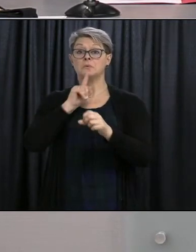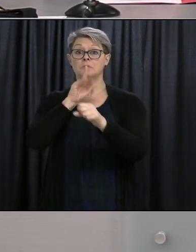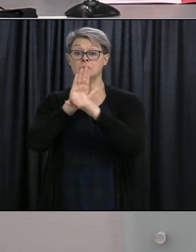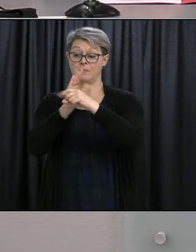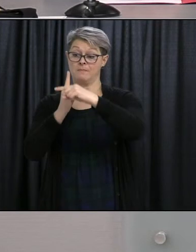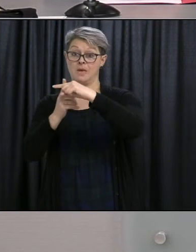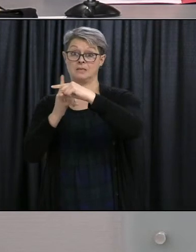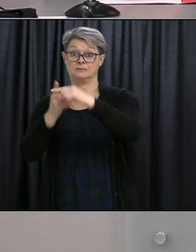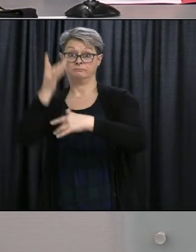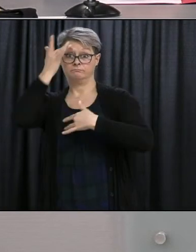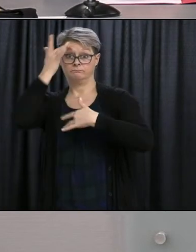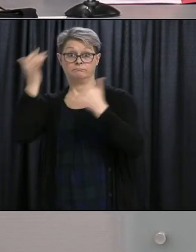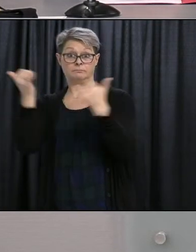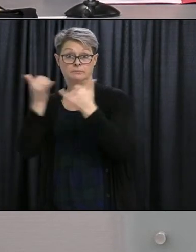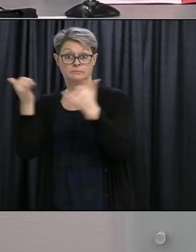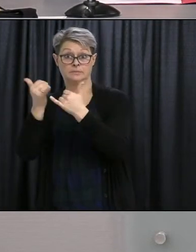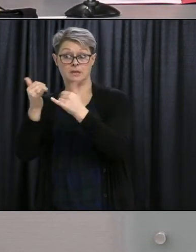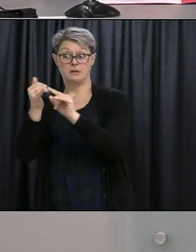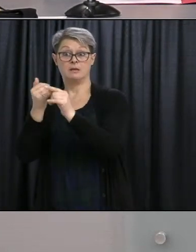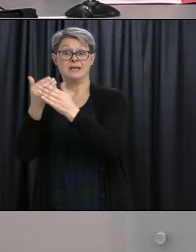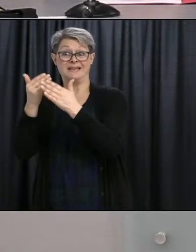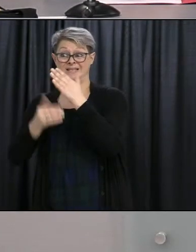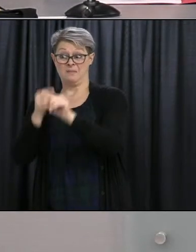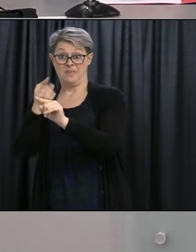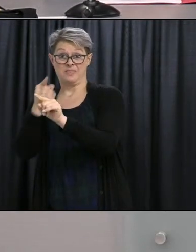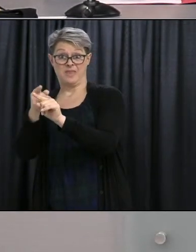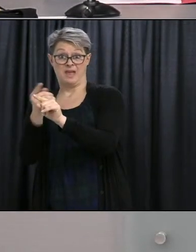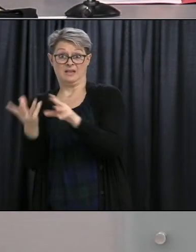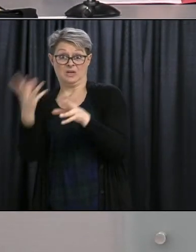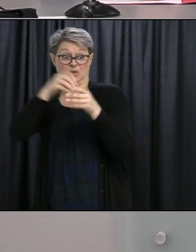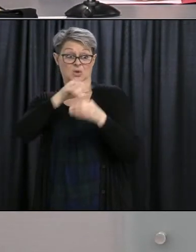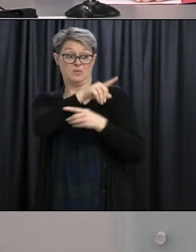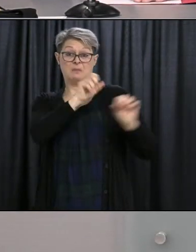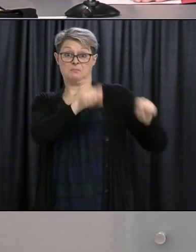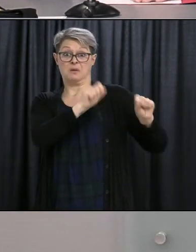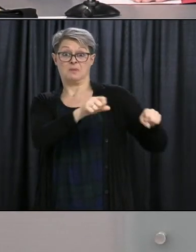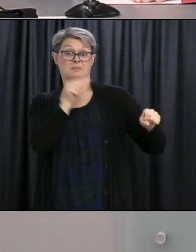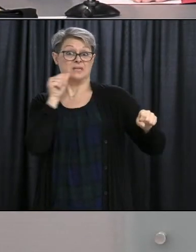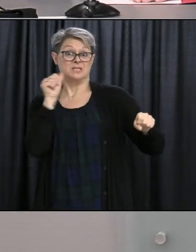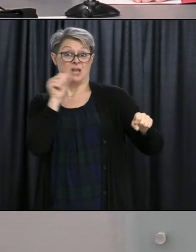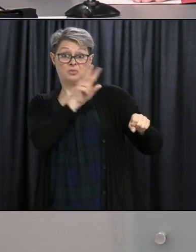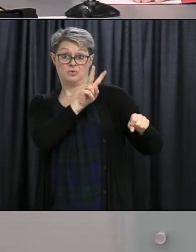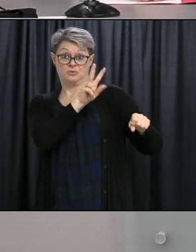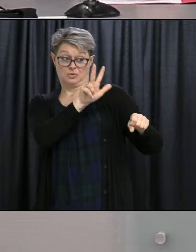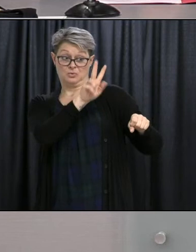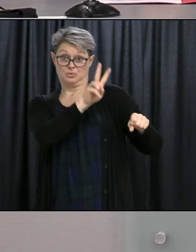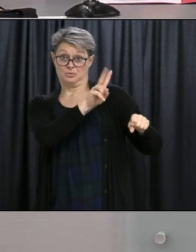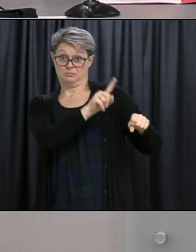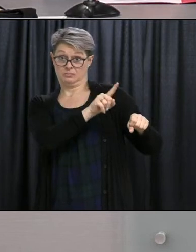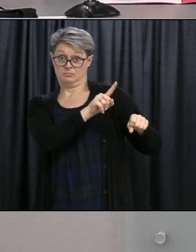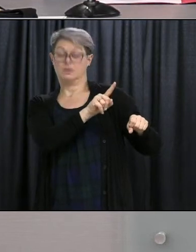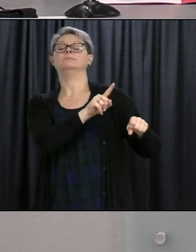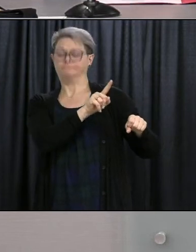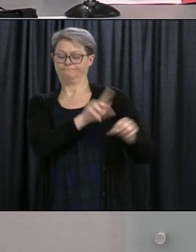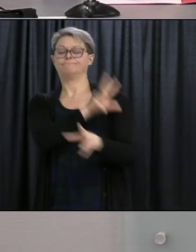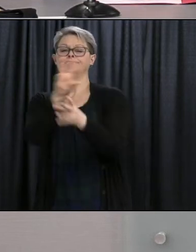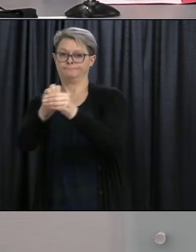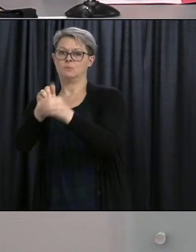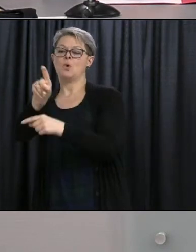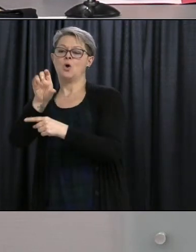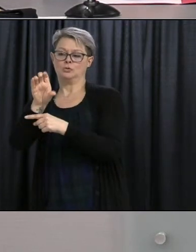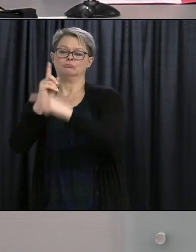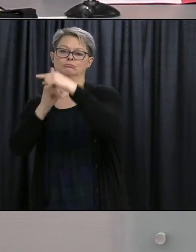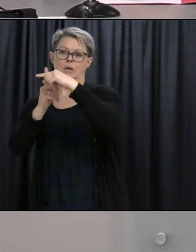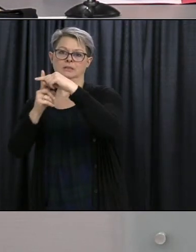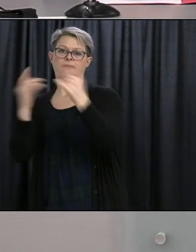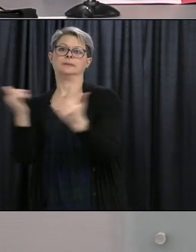include all of the presumptive from yesterday? They would include those presumptives from yesterday that were confirmed to be positive, yes.